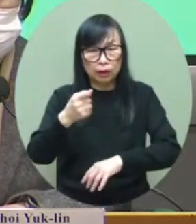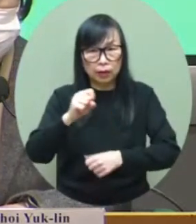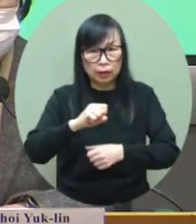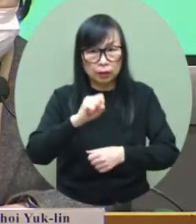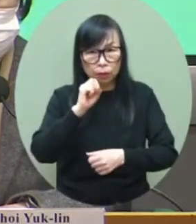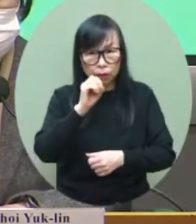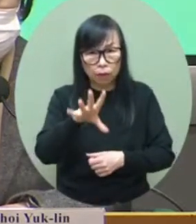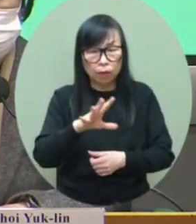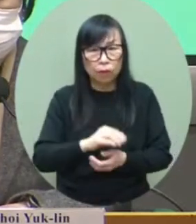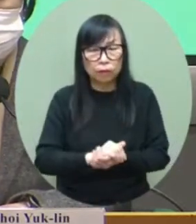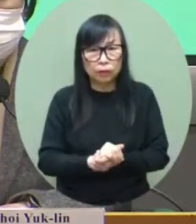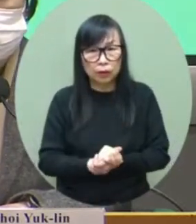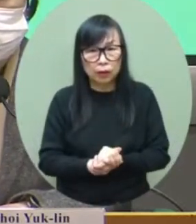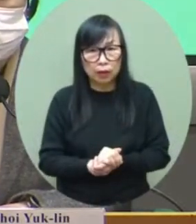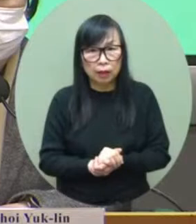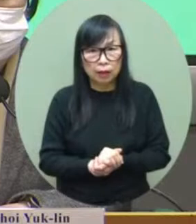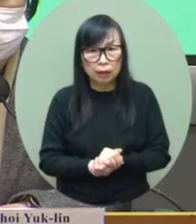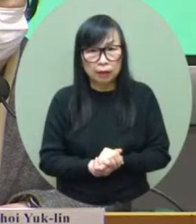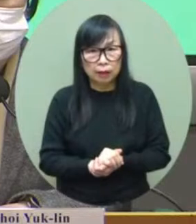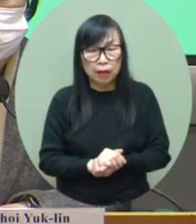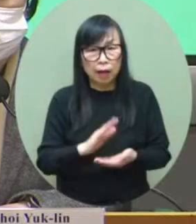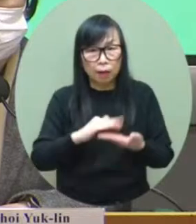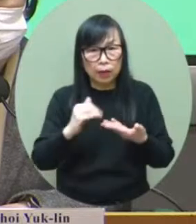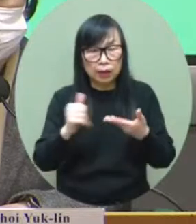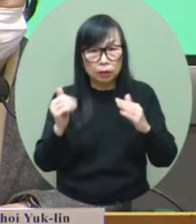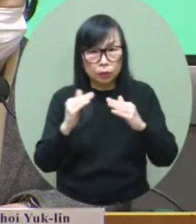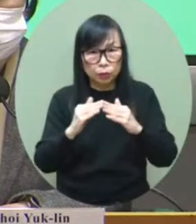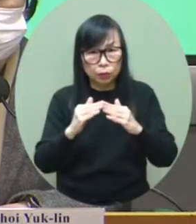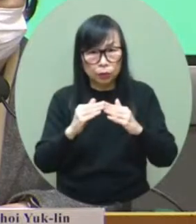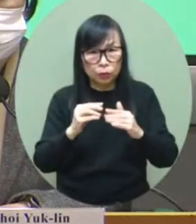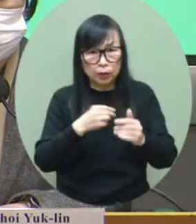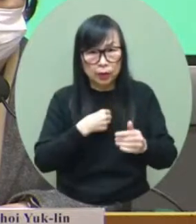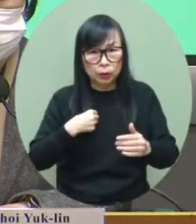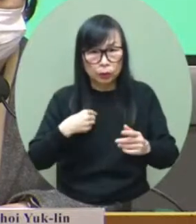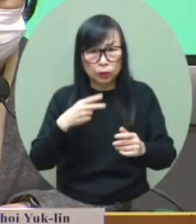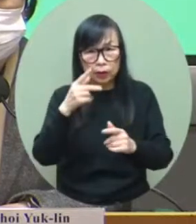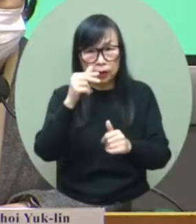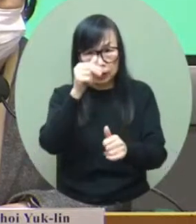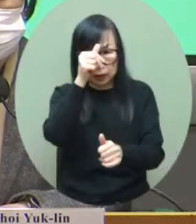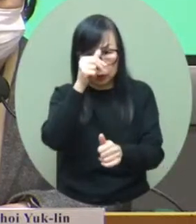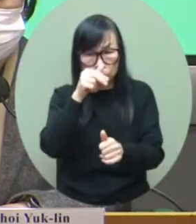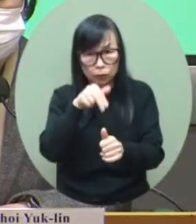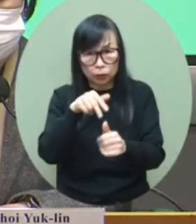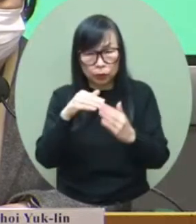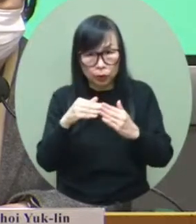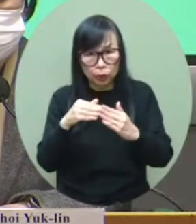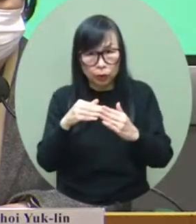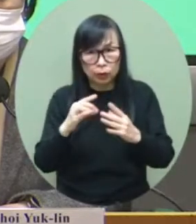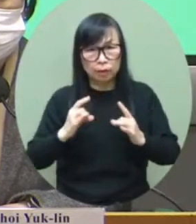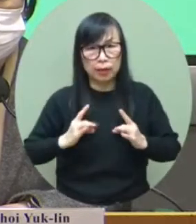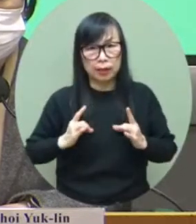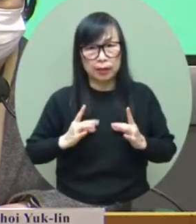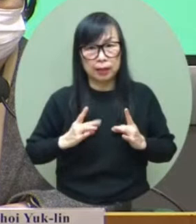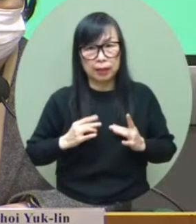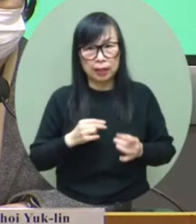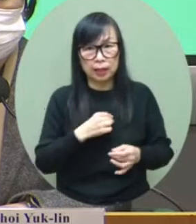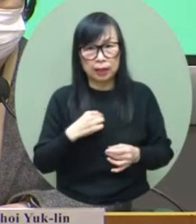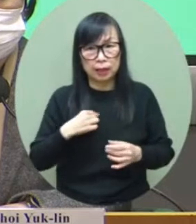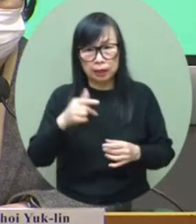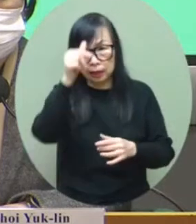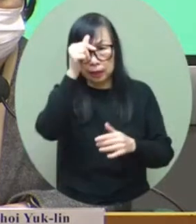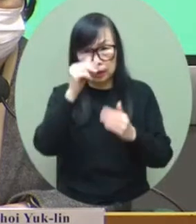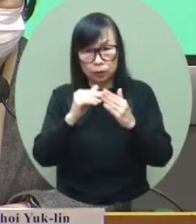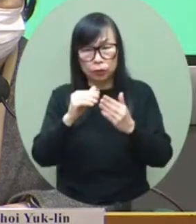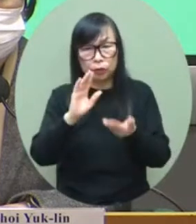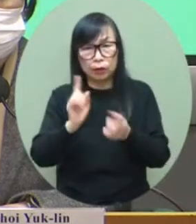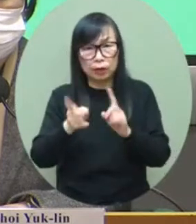situation. As for our healthcare system, public healthcare system, that is, you know, the Department of Health,